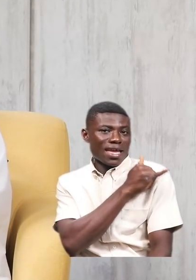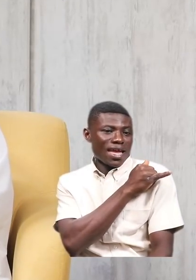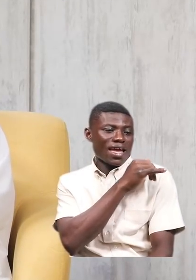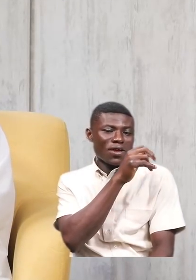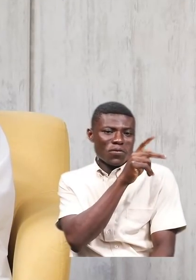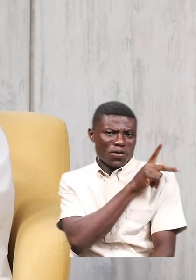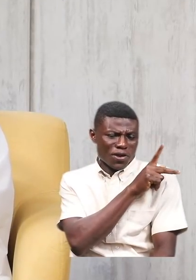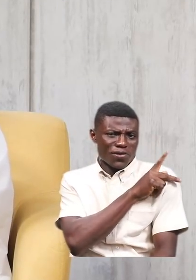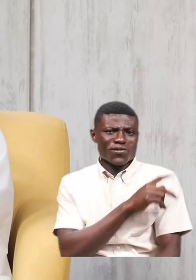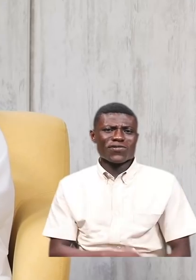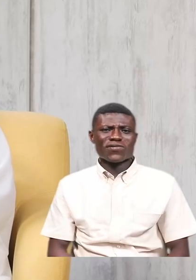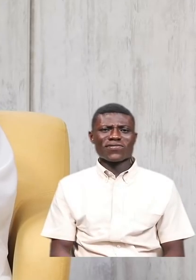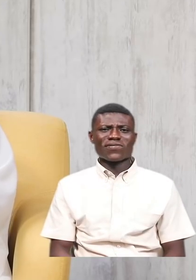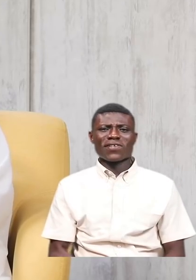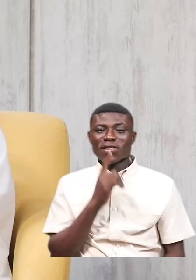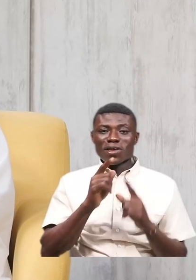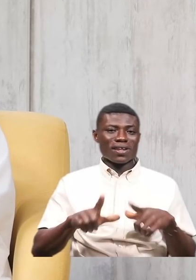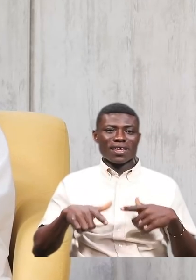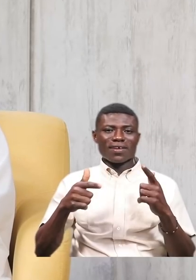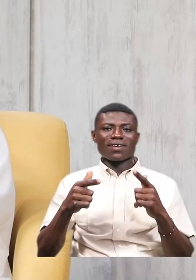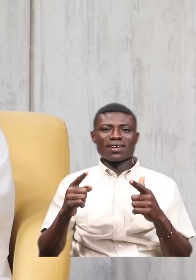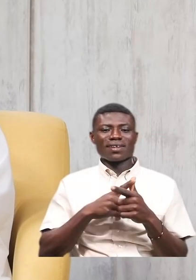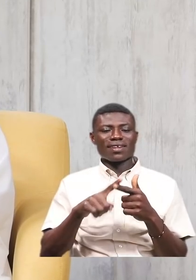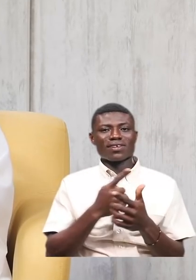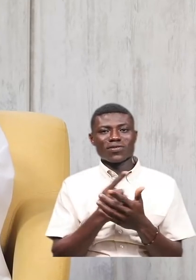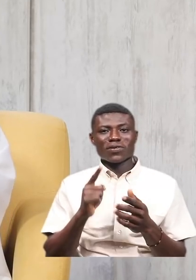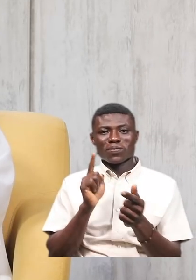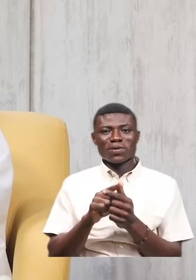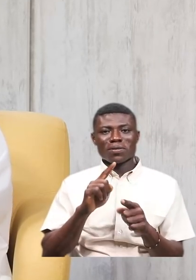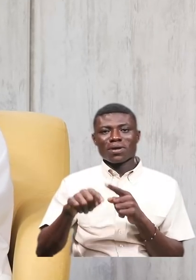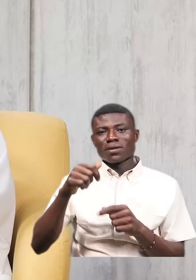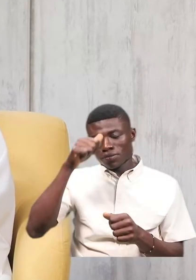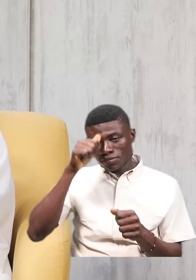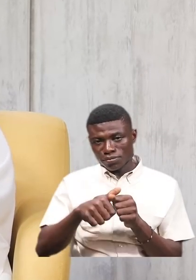Nana, ya. Talk life. You want it, doesn't it? Name me and